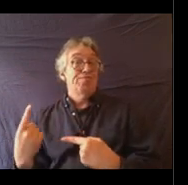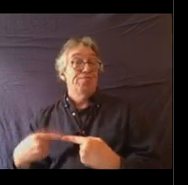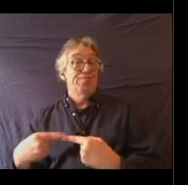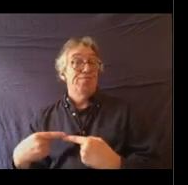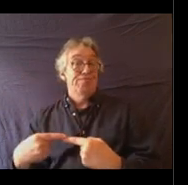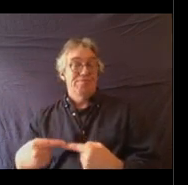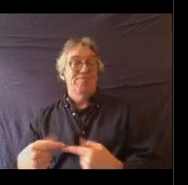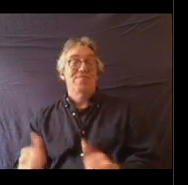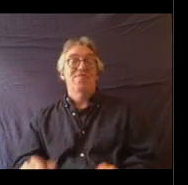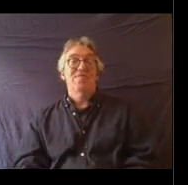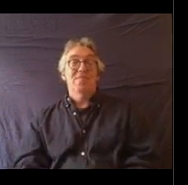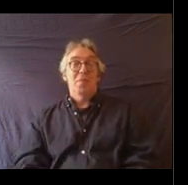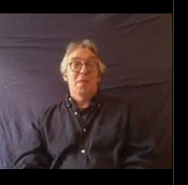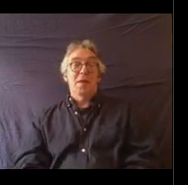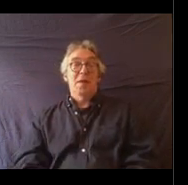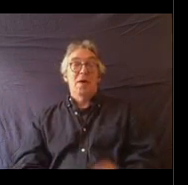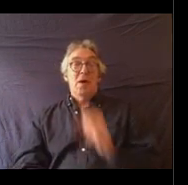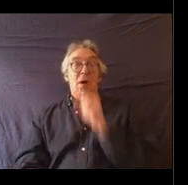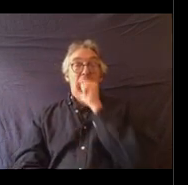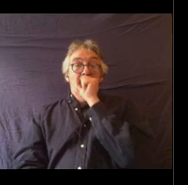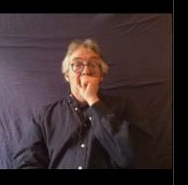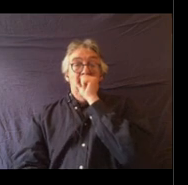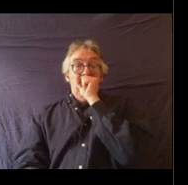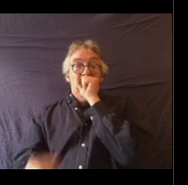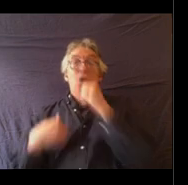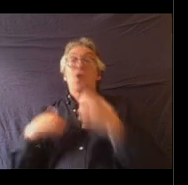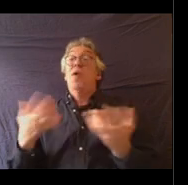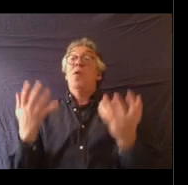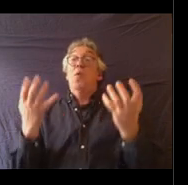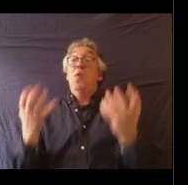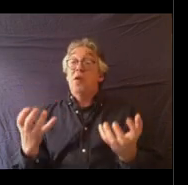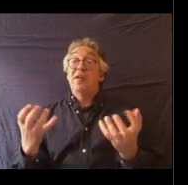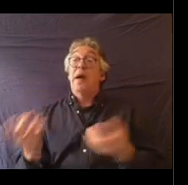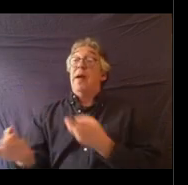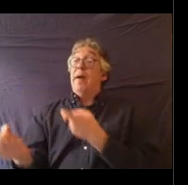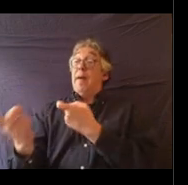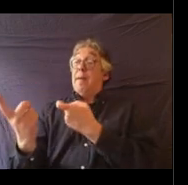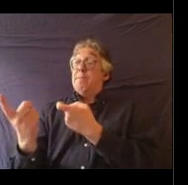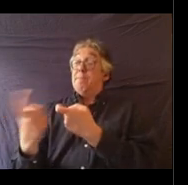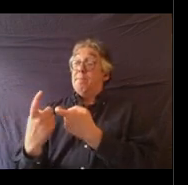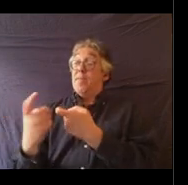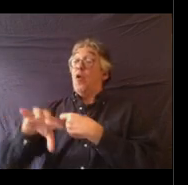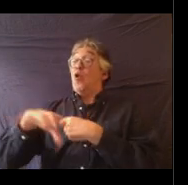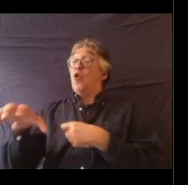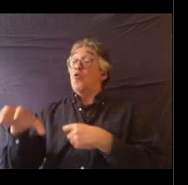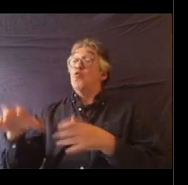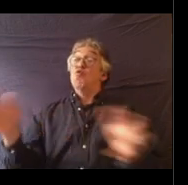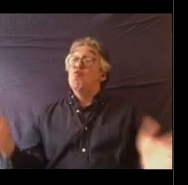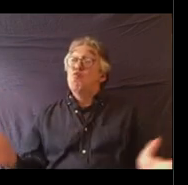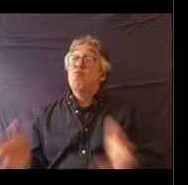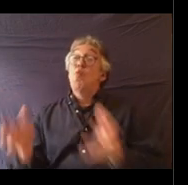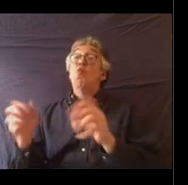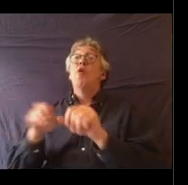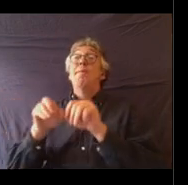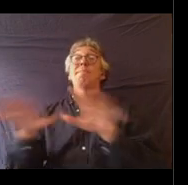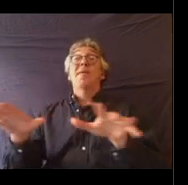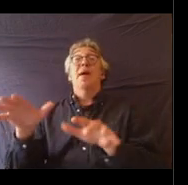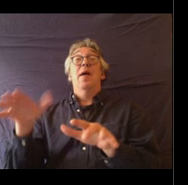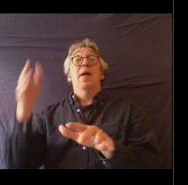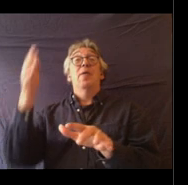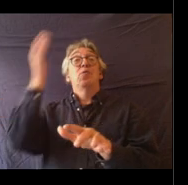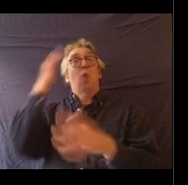we want to promote and to encourage the member states to promote media literacy actions. So under media literacy,